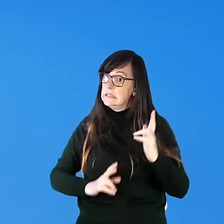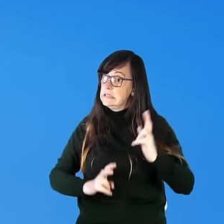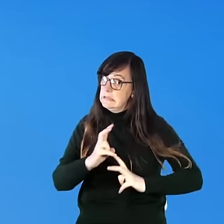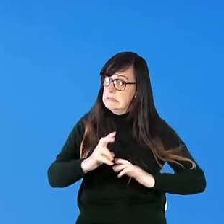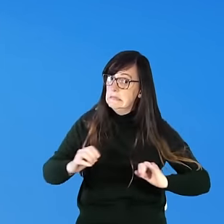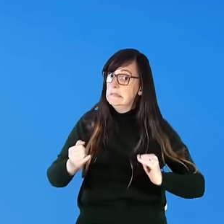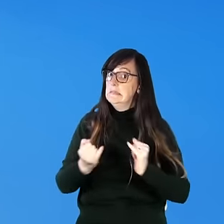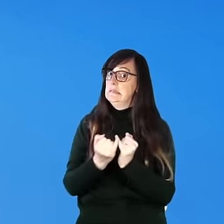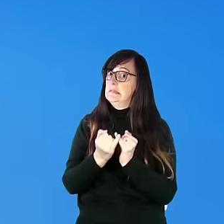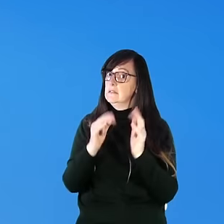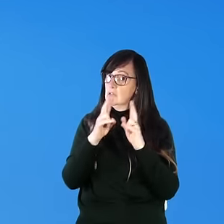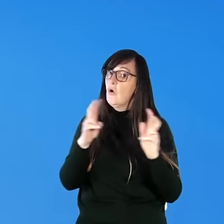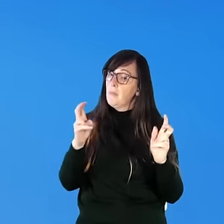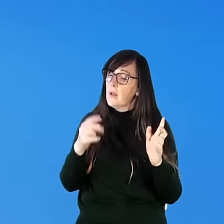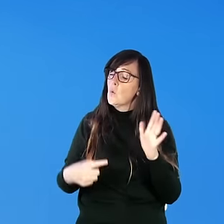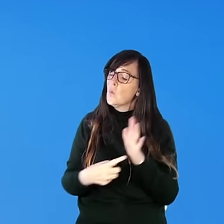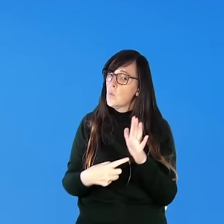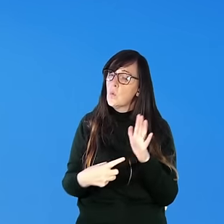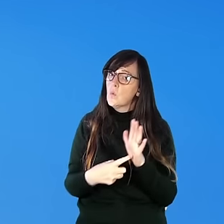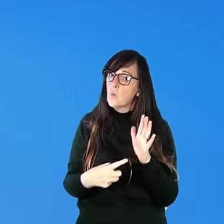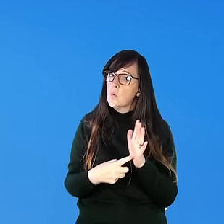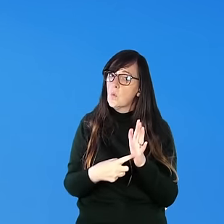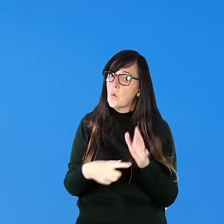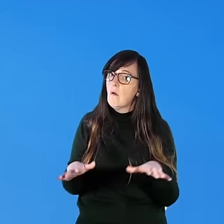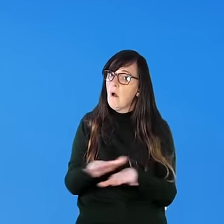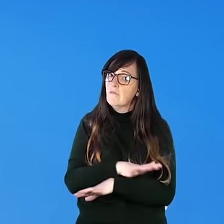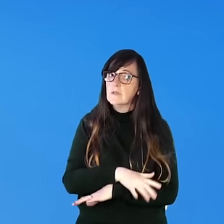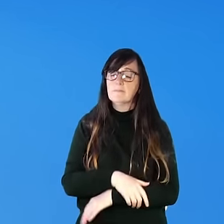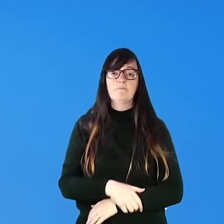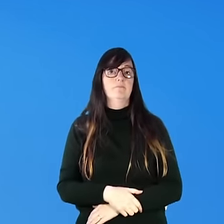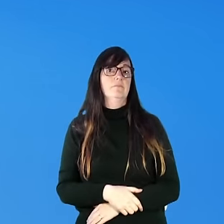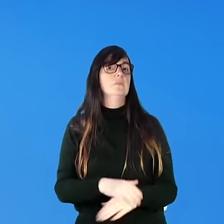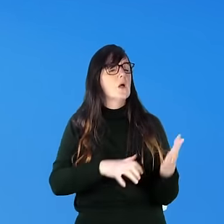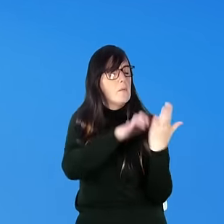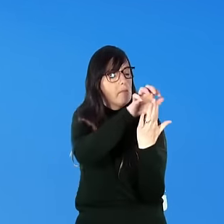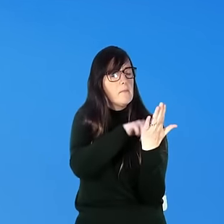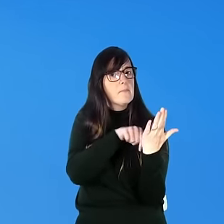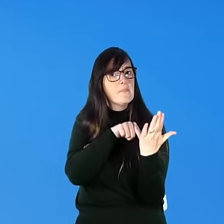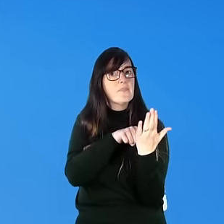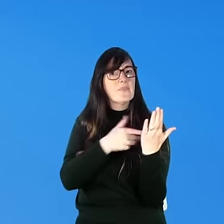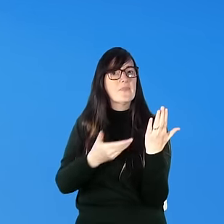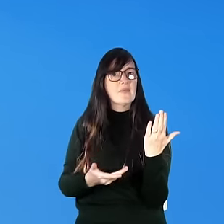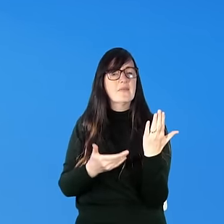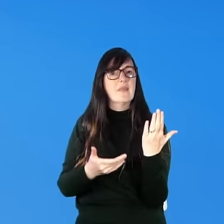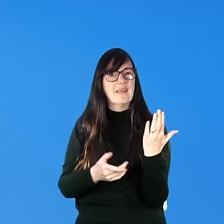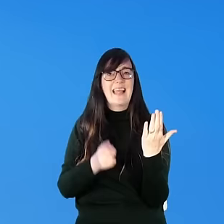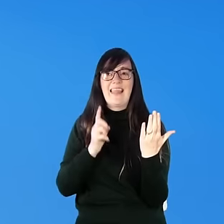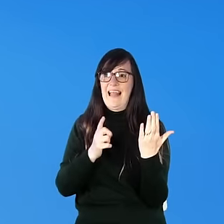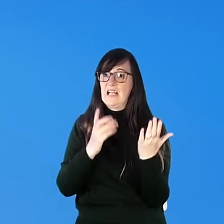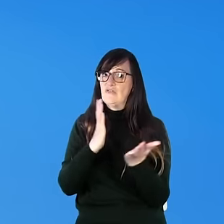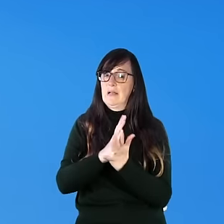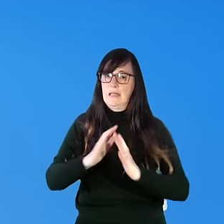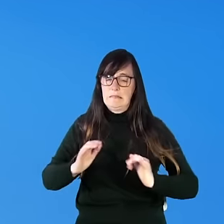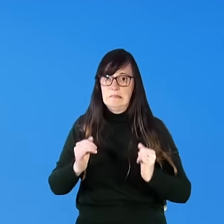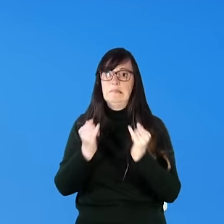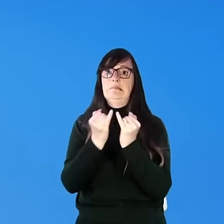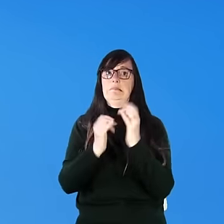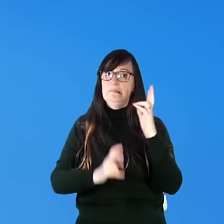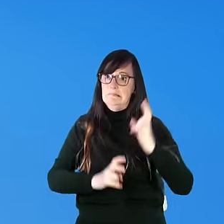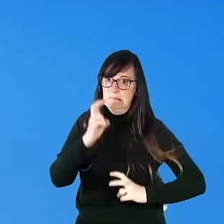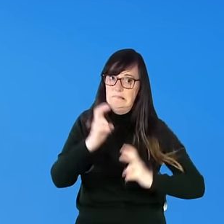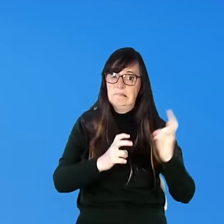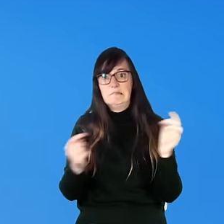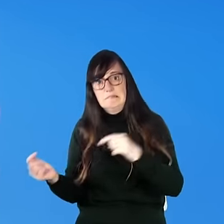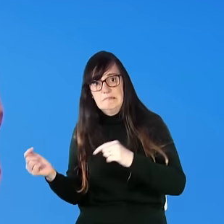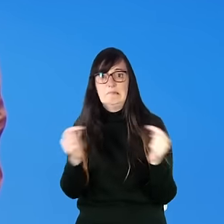topics for us to look at. And our passage today is really about as controversial as it gets. So